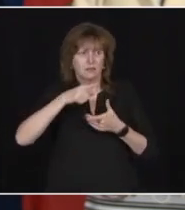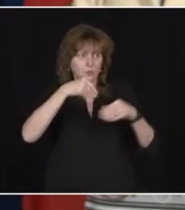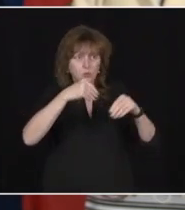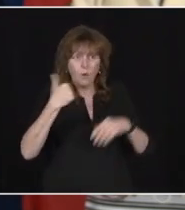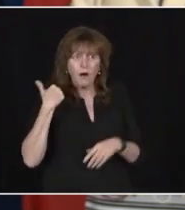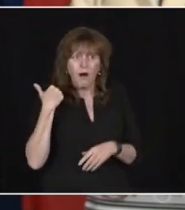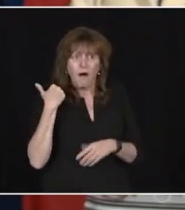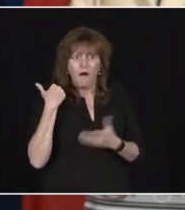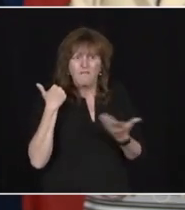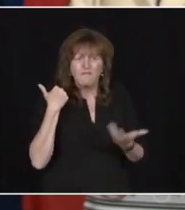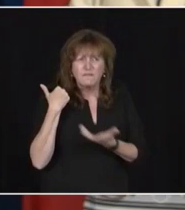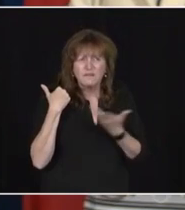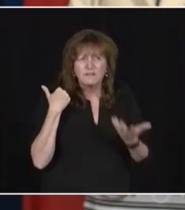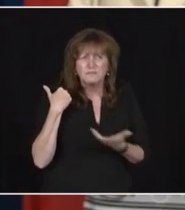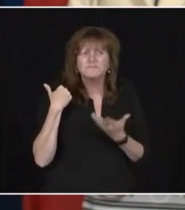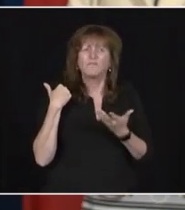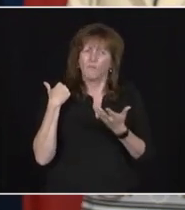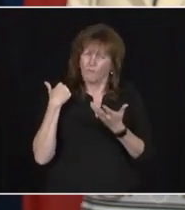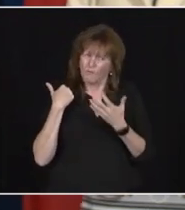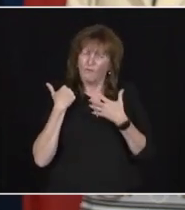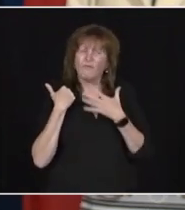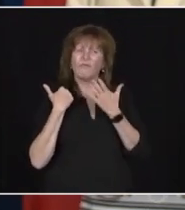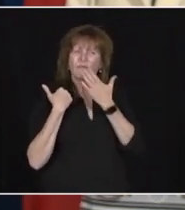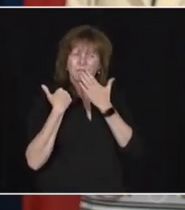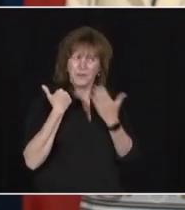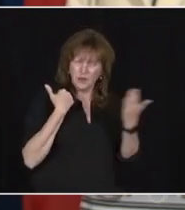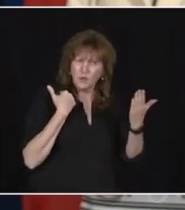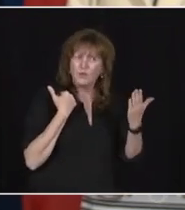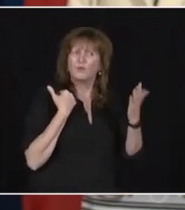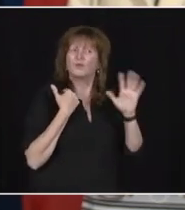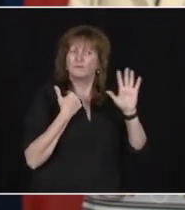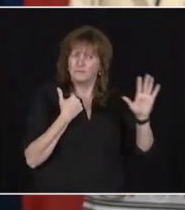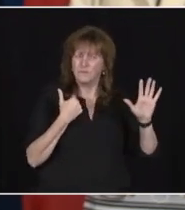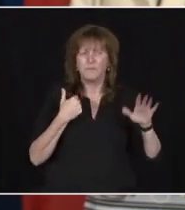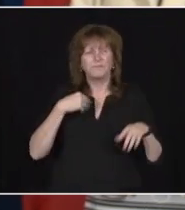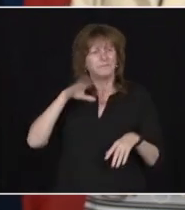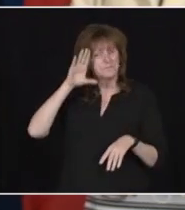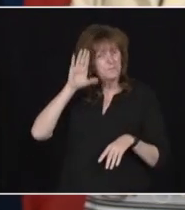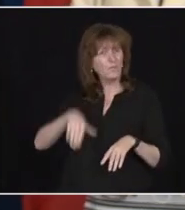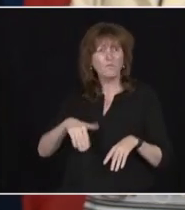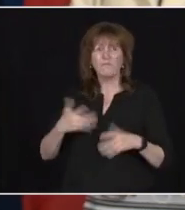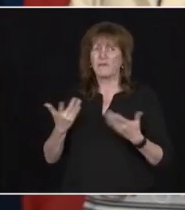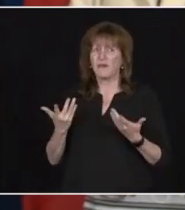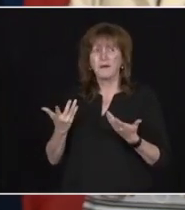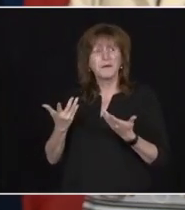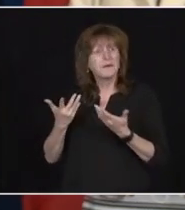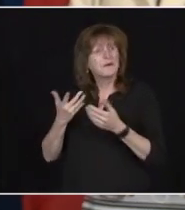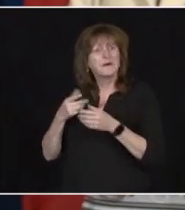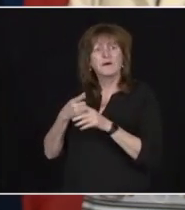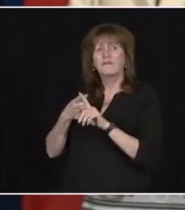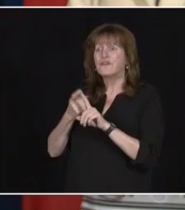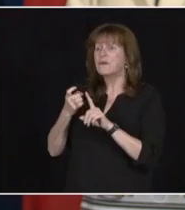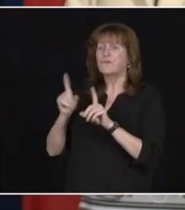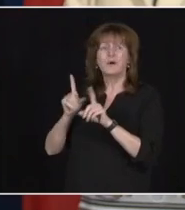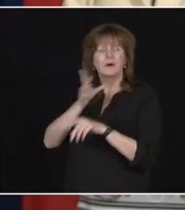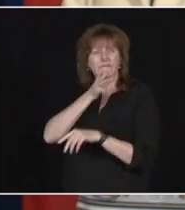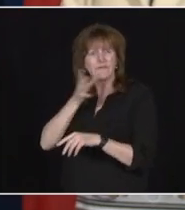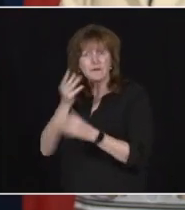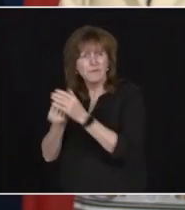say thank you to those that are part of the enormous and complex supply chains that keep us healthy and